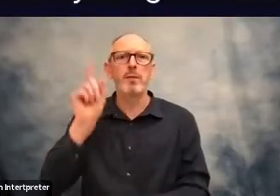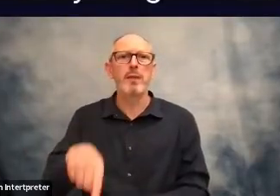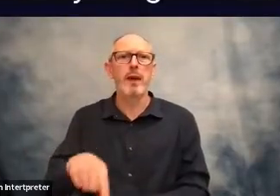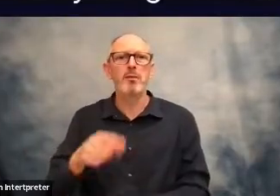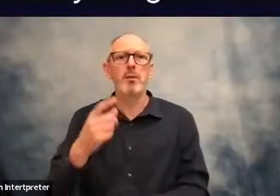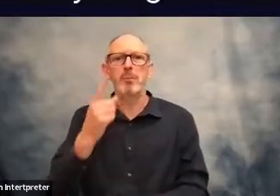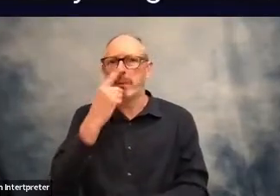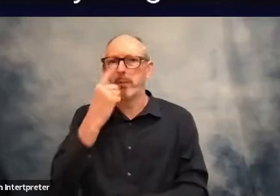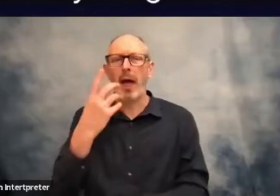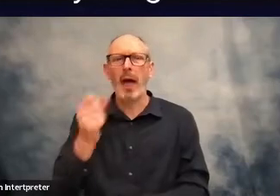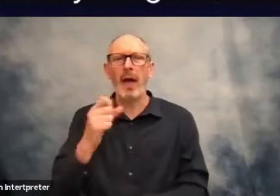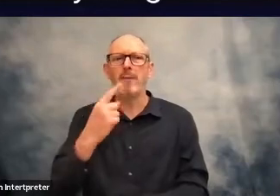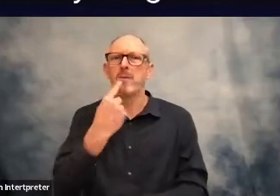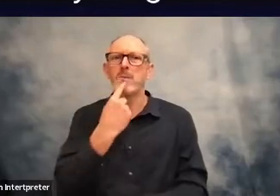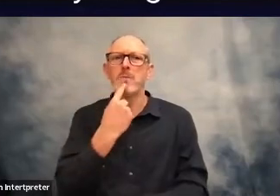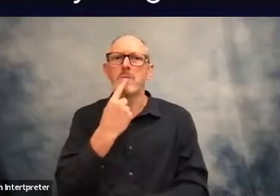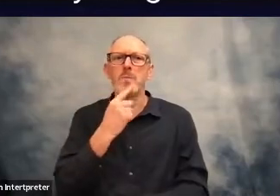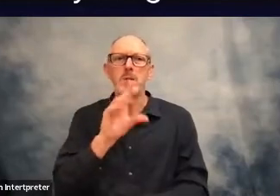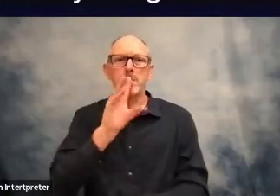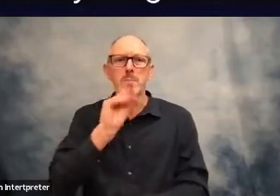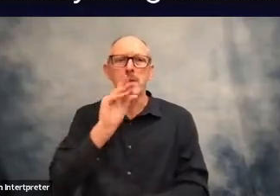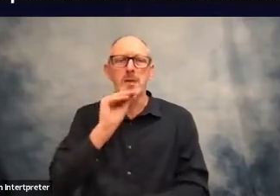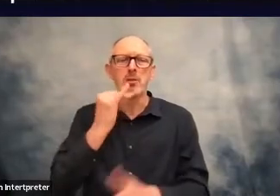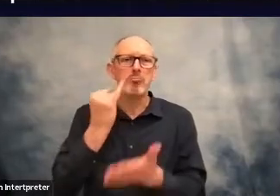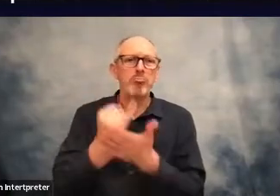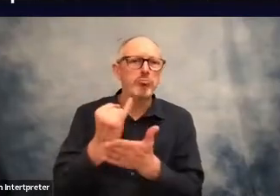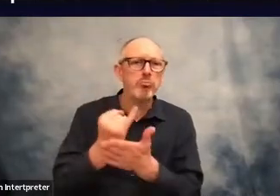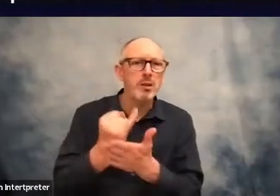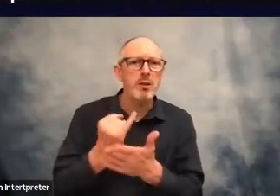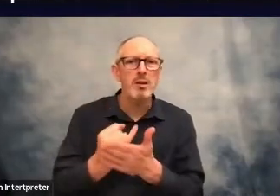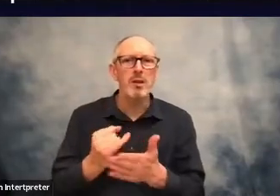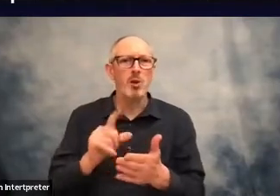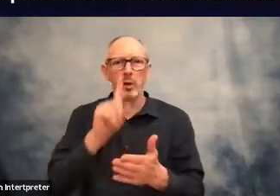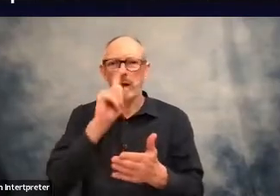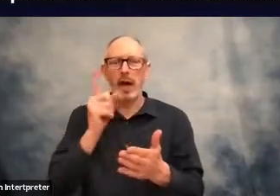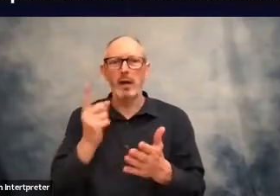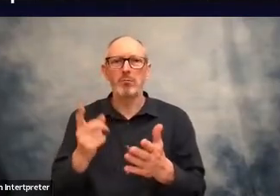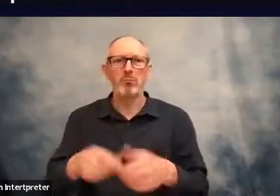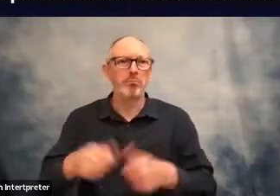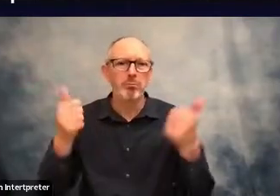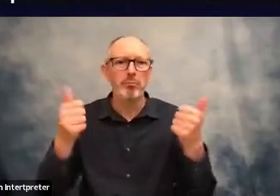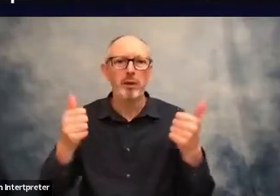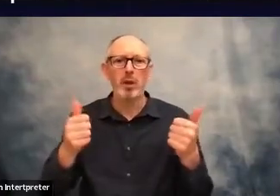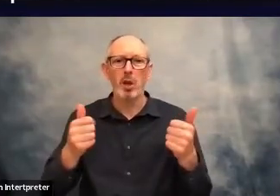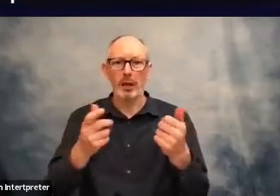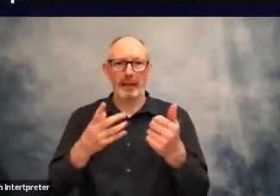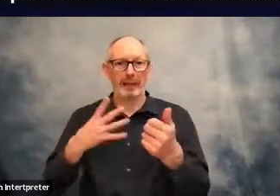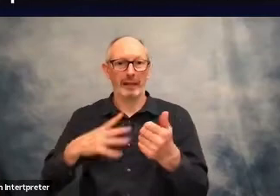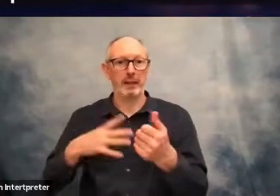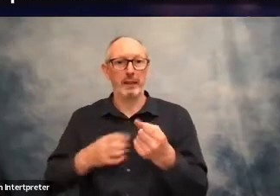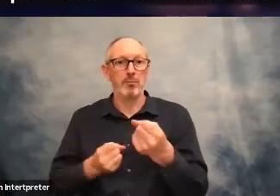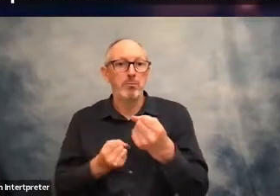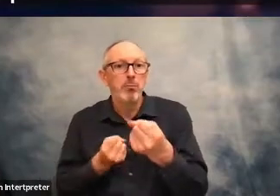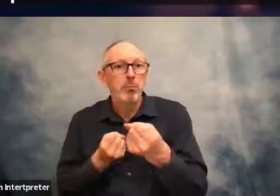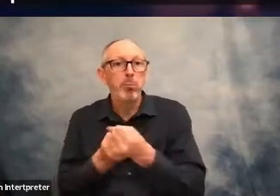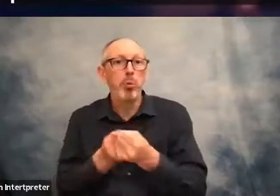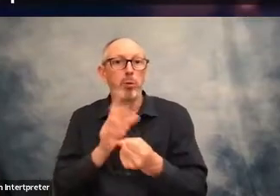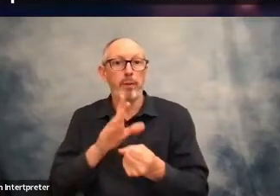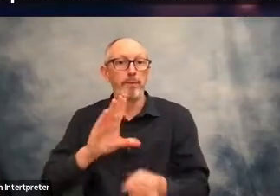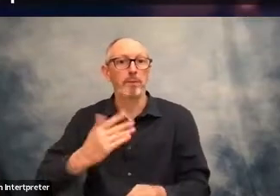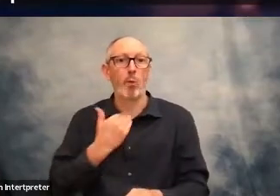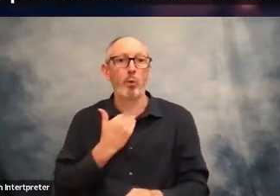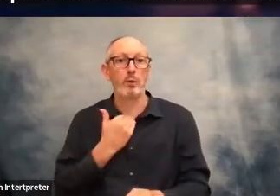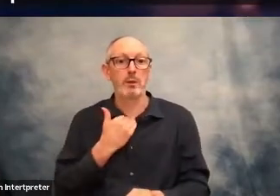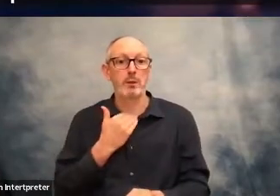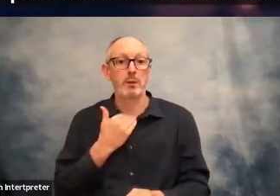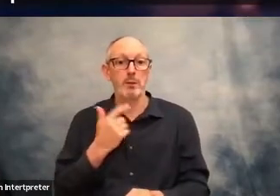everything, feel everything, and can't get it out. Standard AAC substitutes their voice. Junebell restores it. Simple